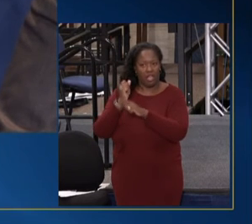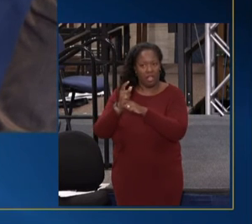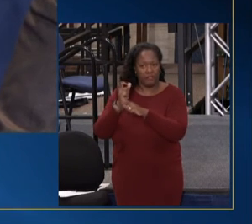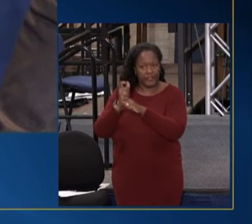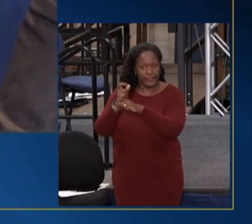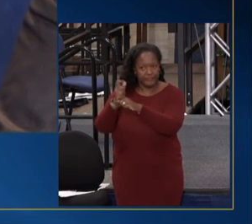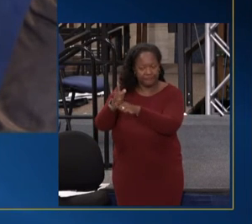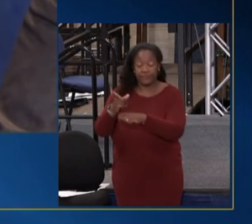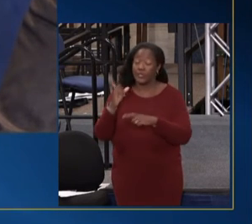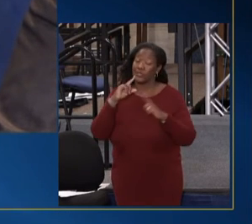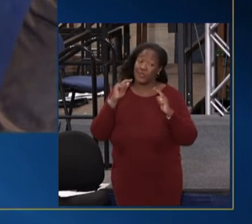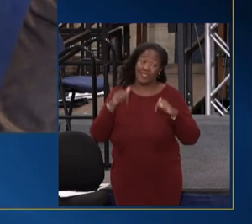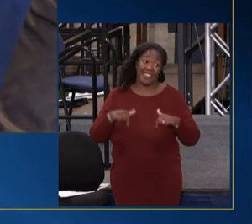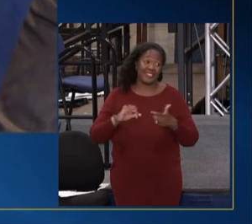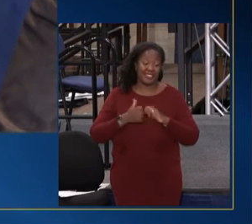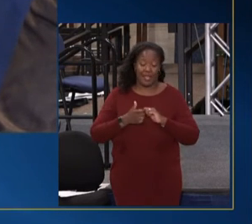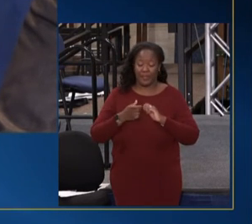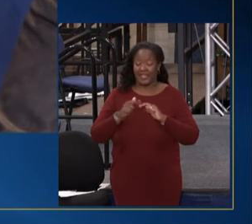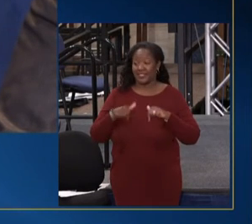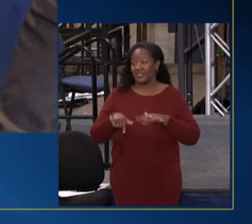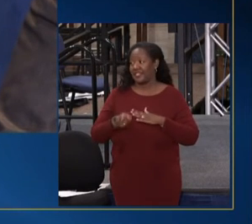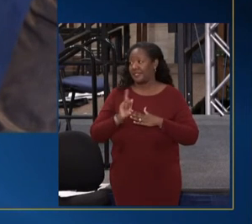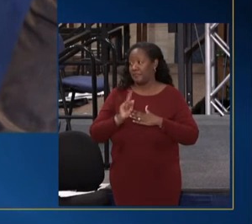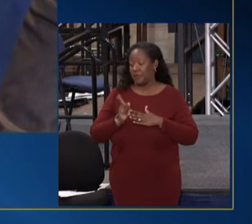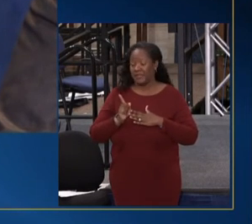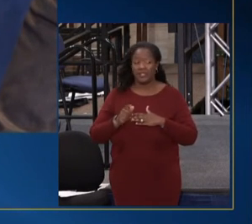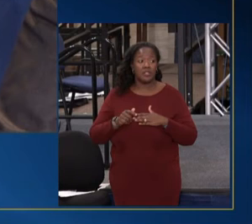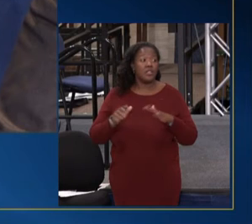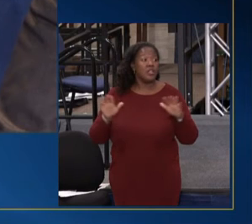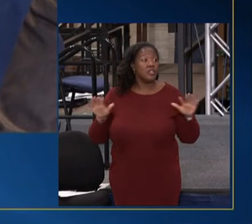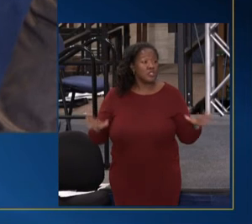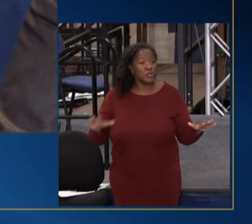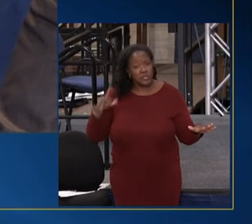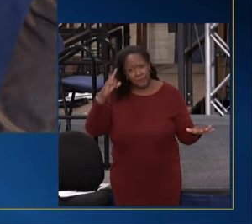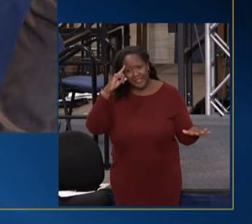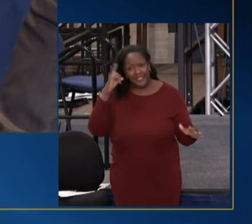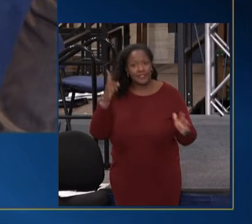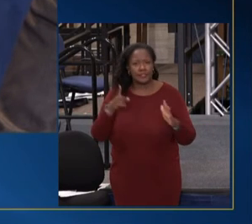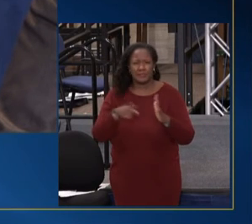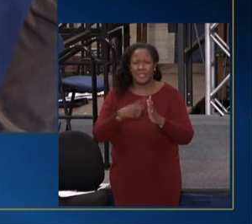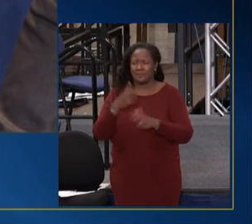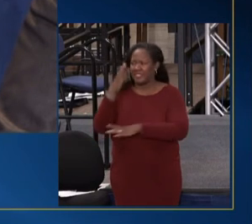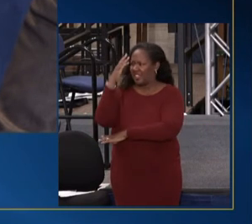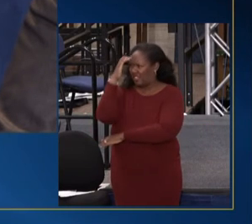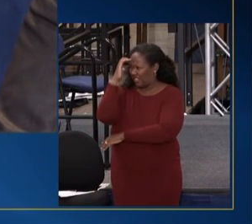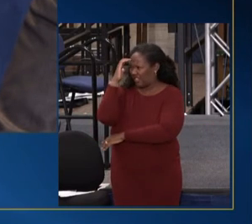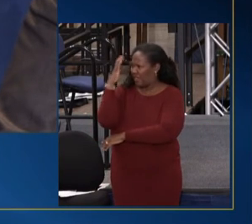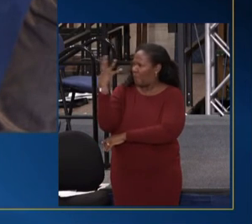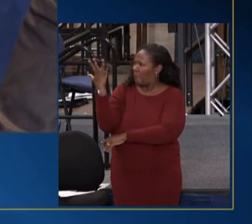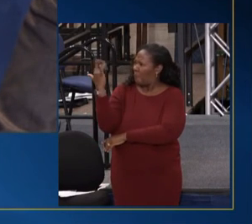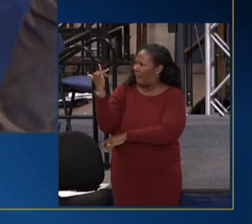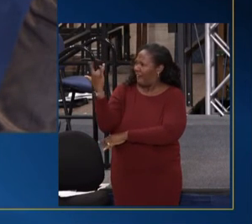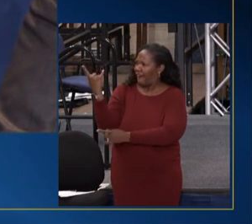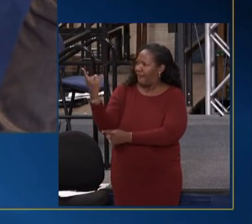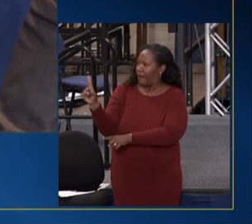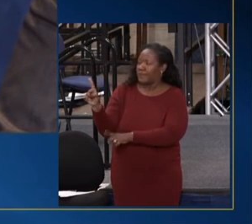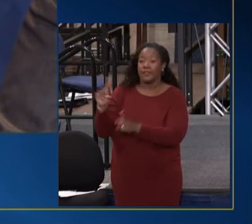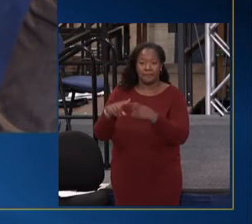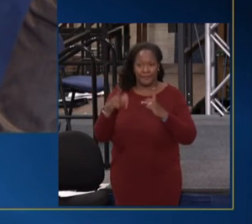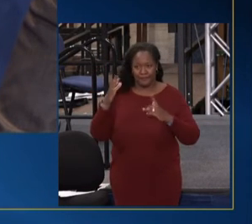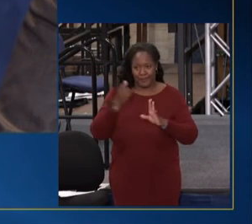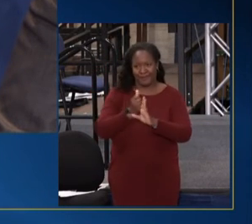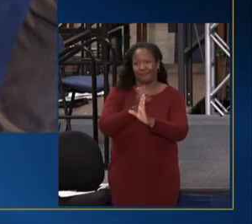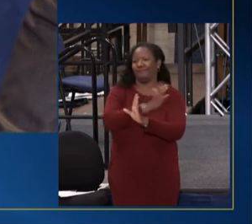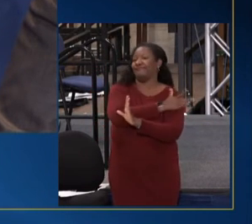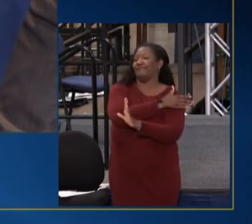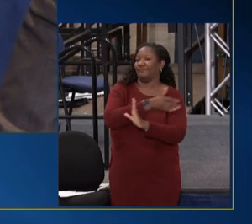So that's how we got to this moment. So don't forget, you know, things sometimes we scratch our heads and be like, why is this happening? But I wanted